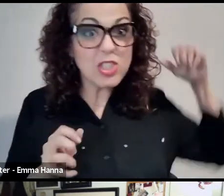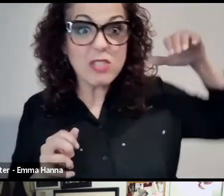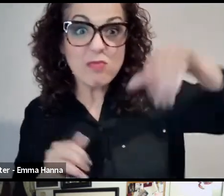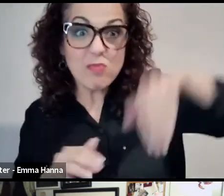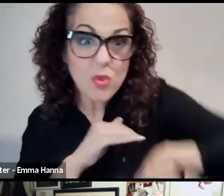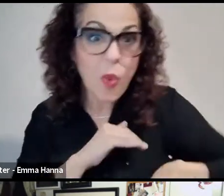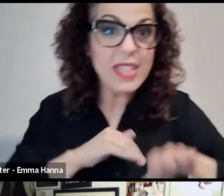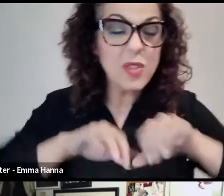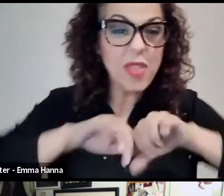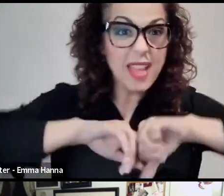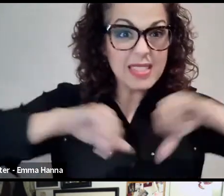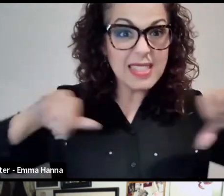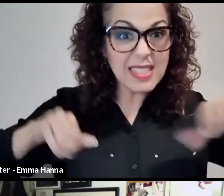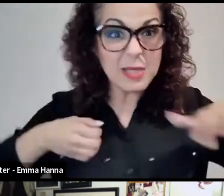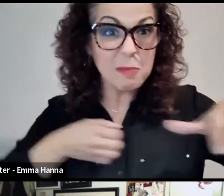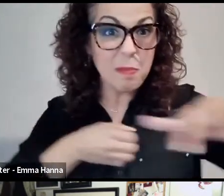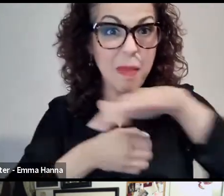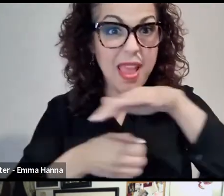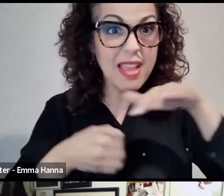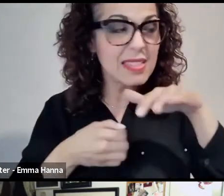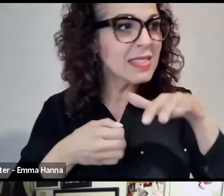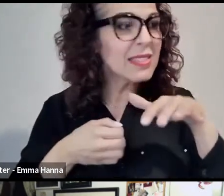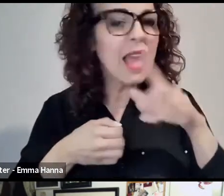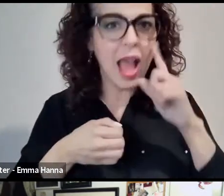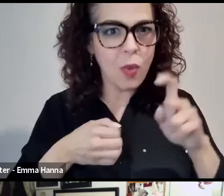and live a life that,